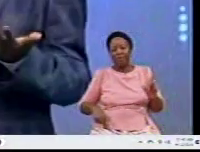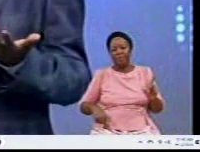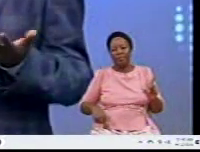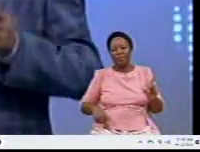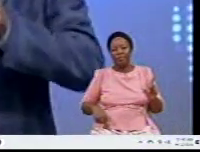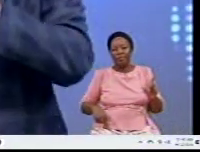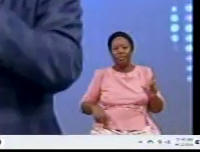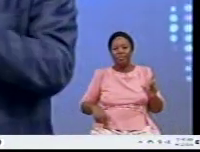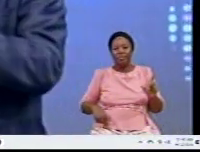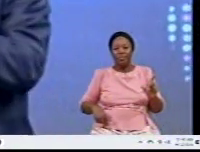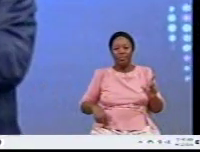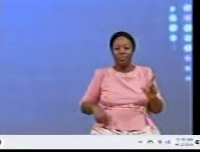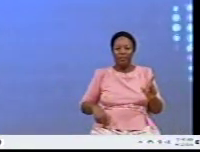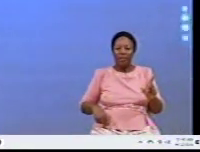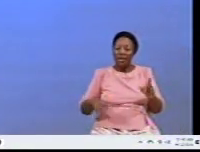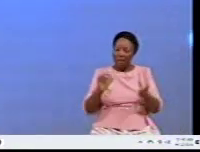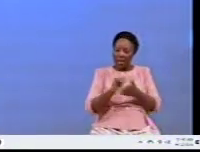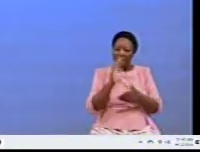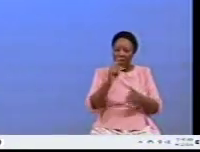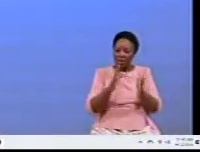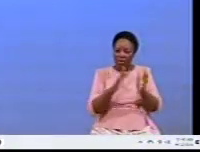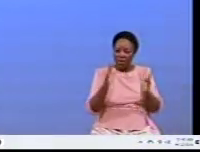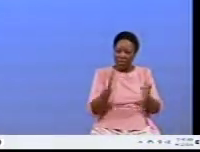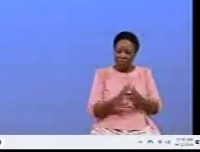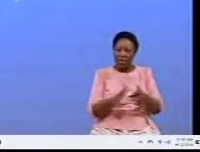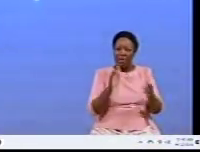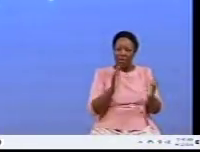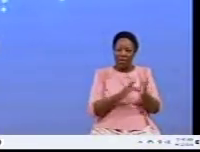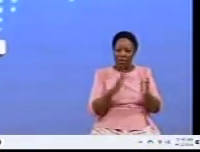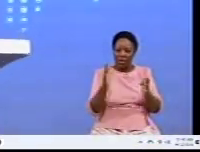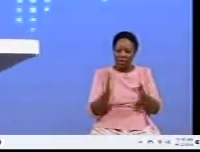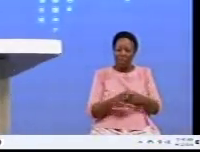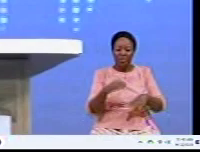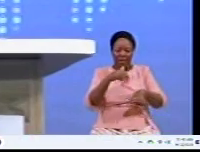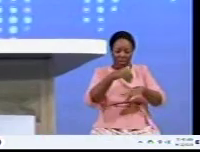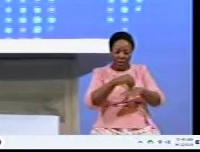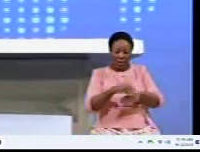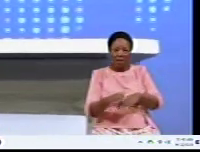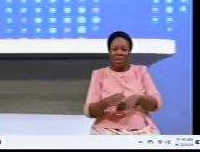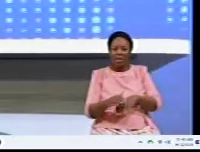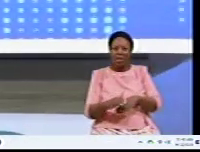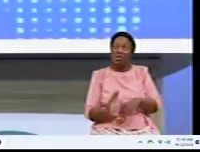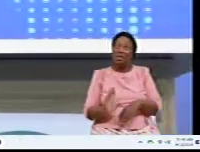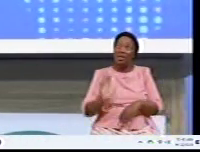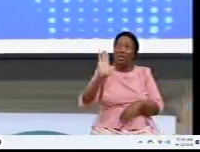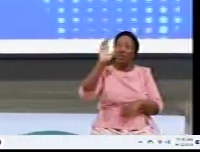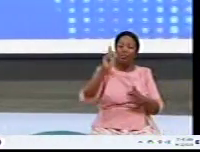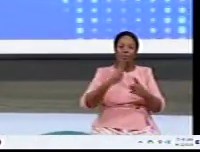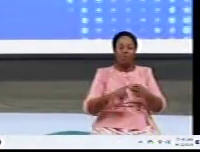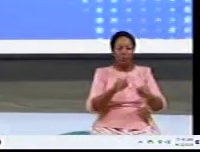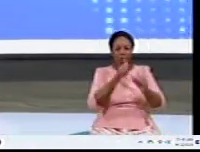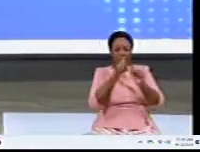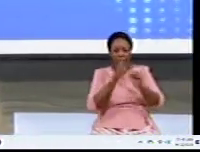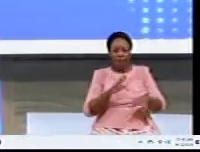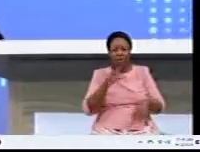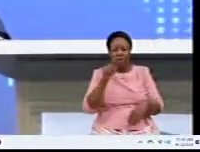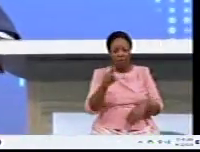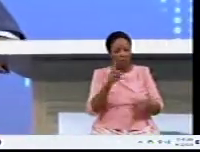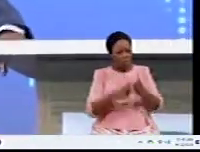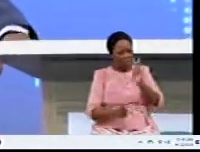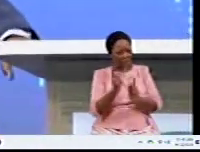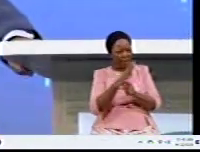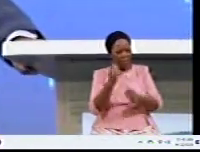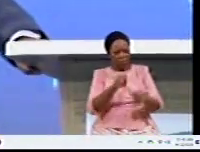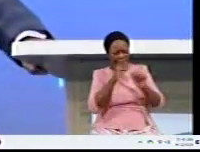presence. Jesus sent him to bless you. What kind of blessing?